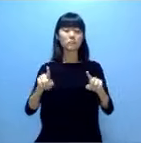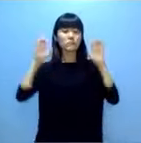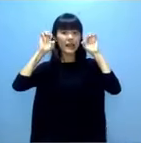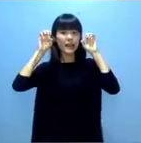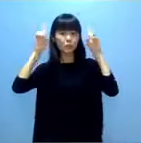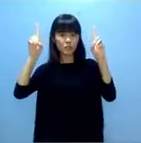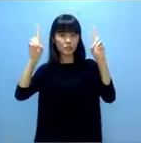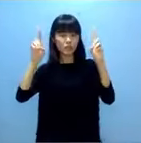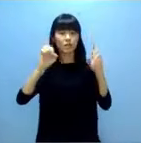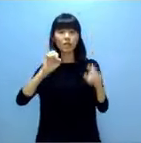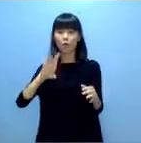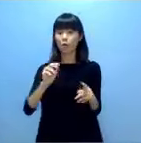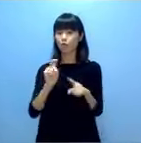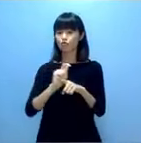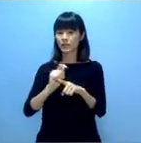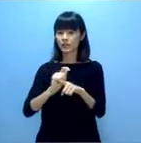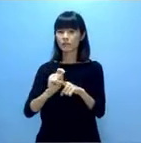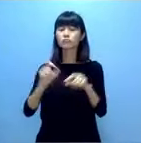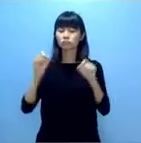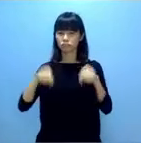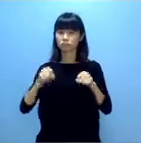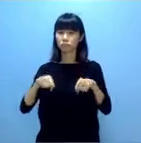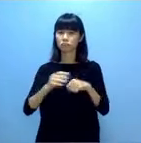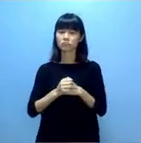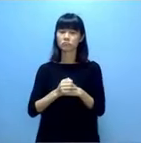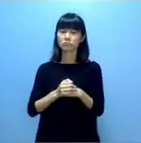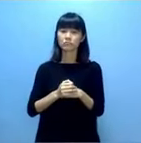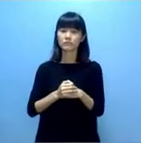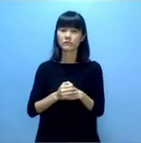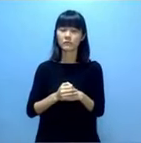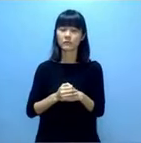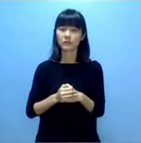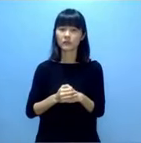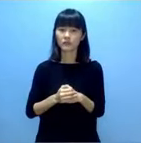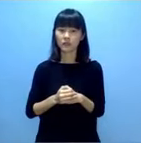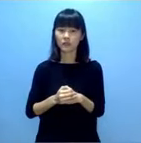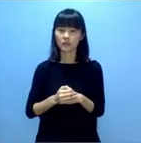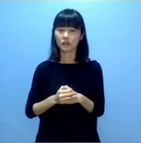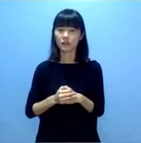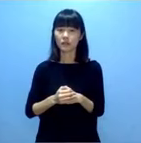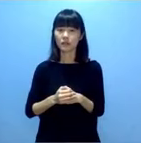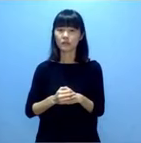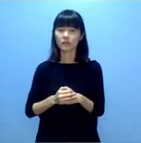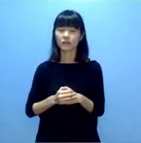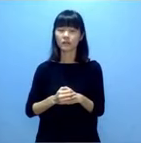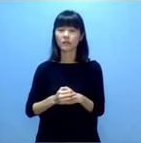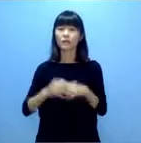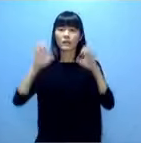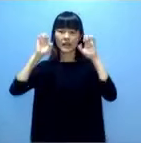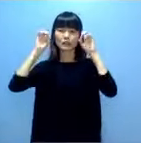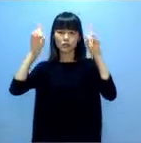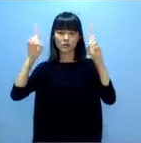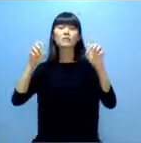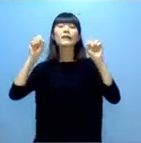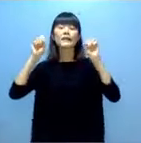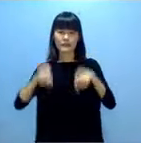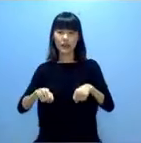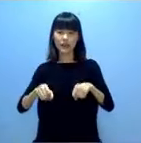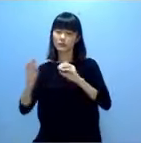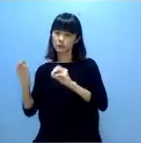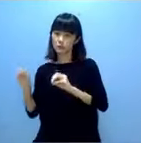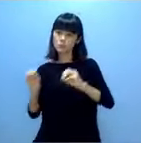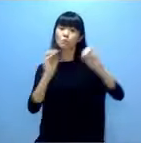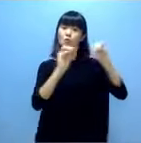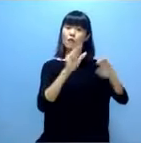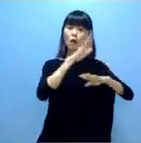the trainings, right, that we were actually preparing for, I think these really do have the potential to go online.